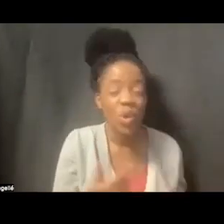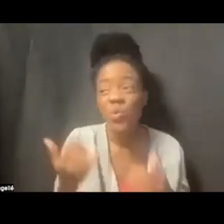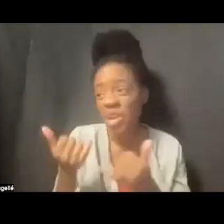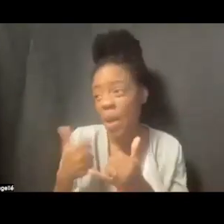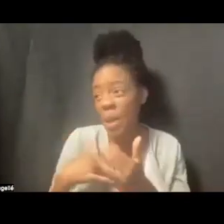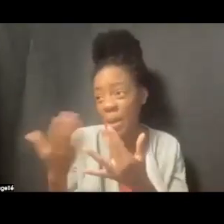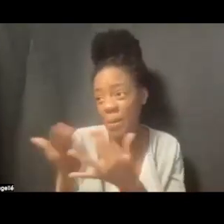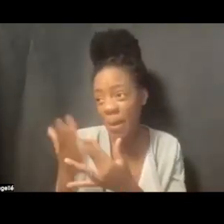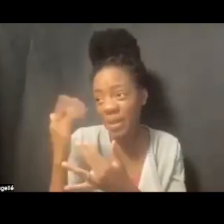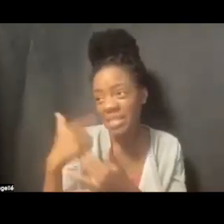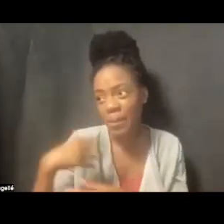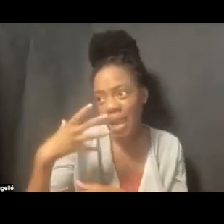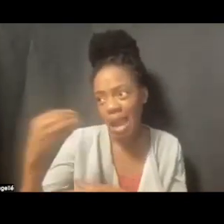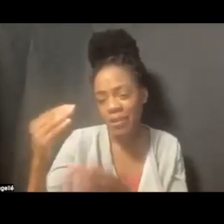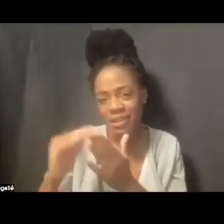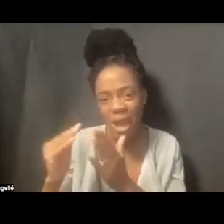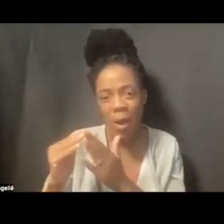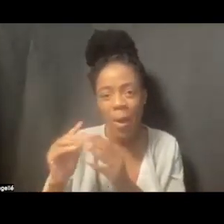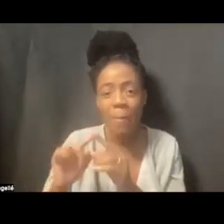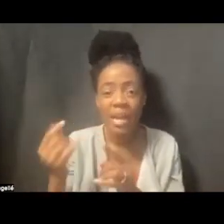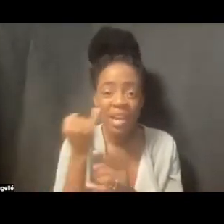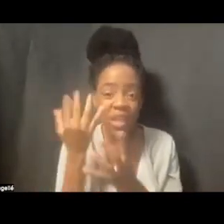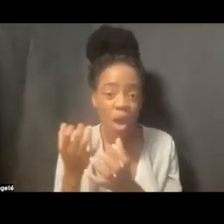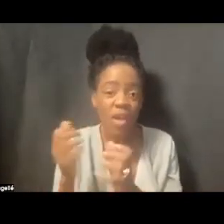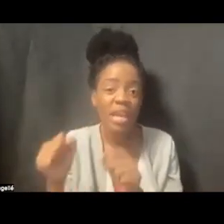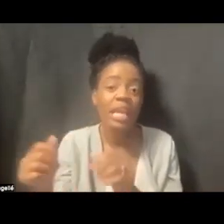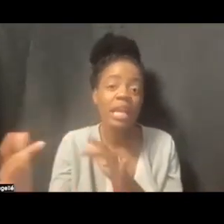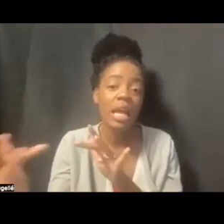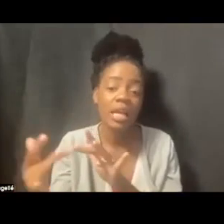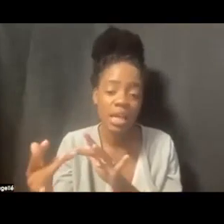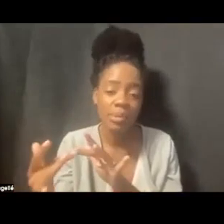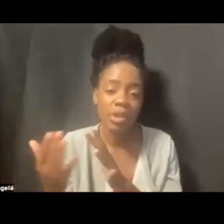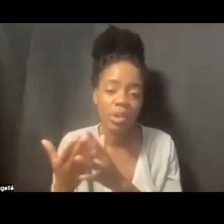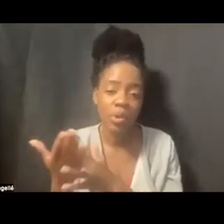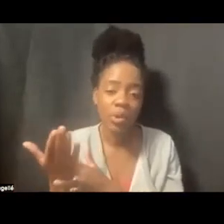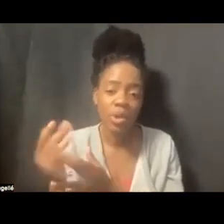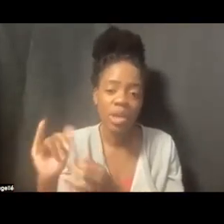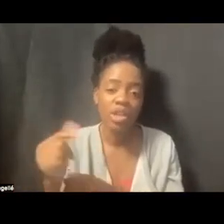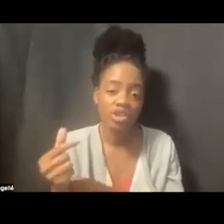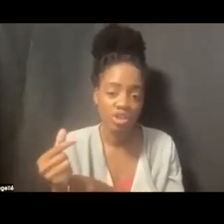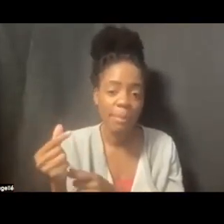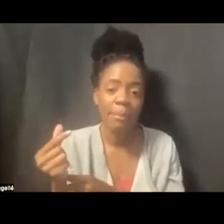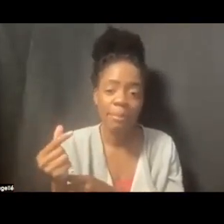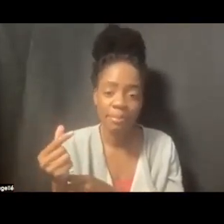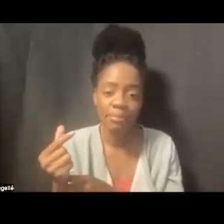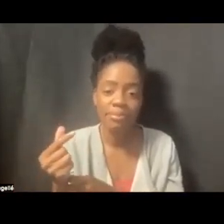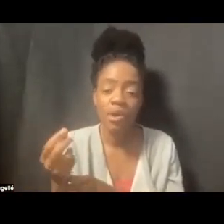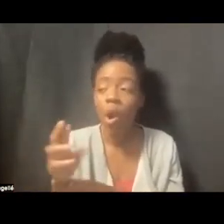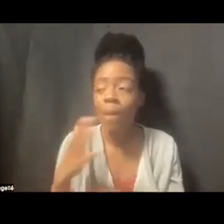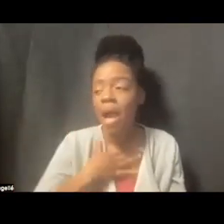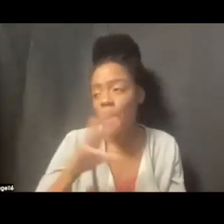be away. Right. But if they want, they can contact me just through Instagram mm-hmm. or my